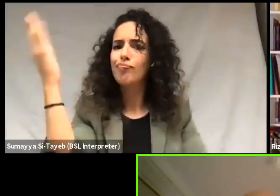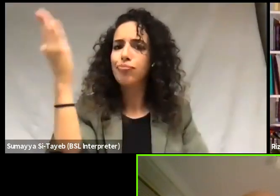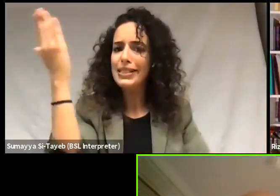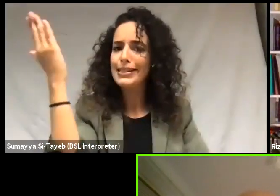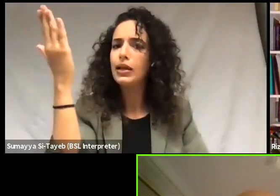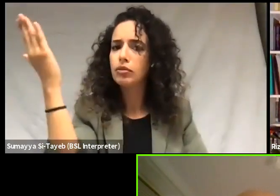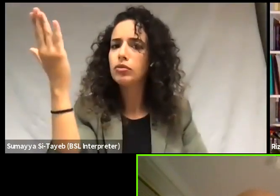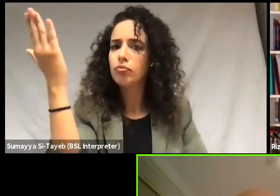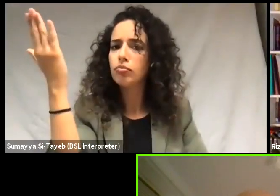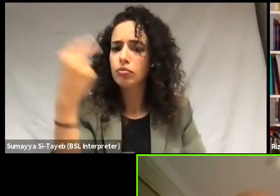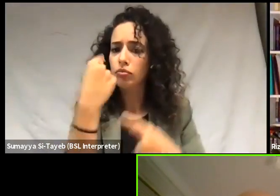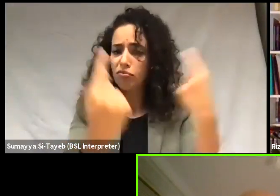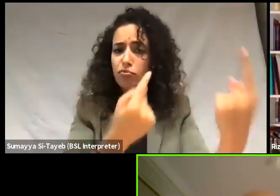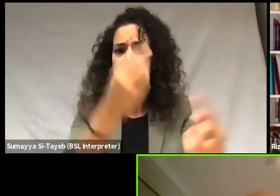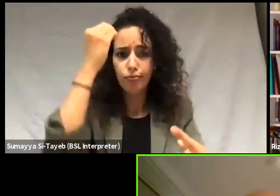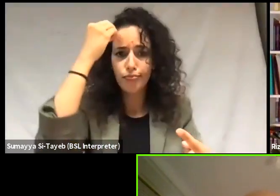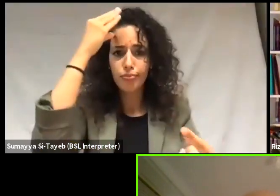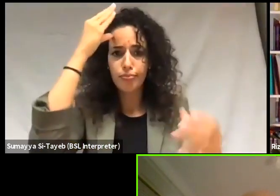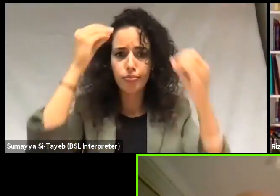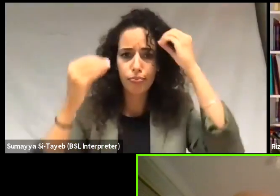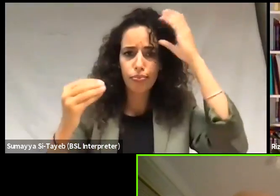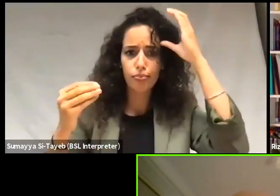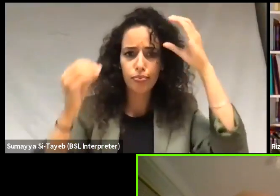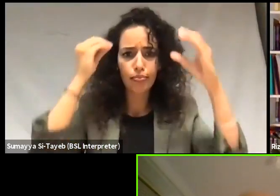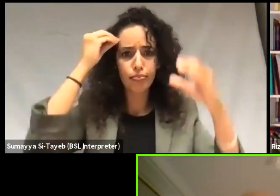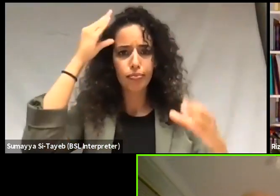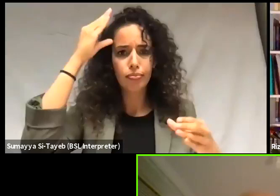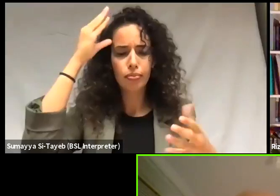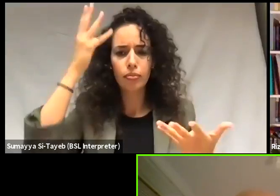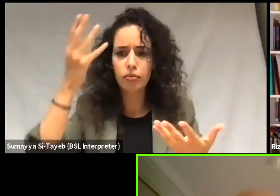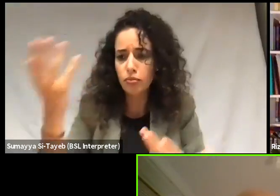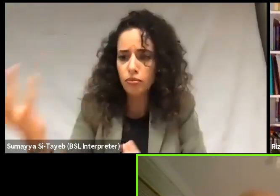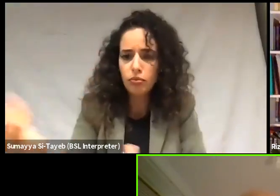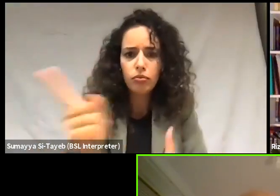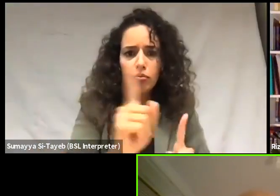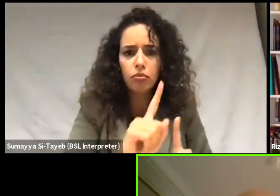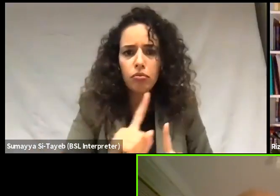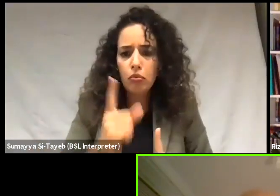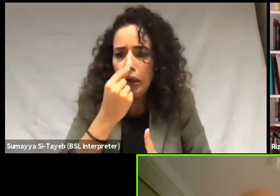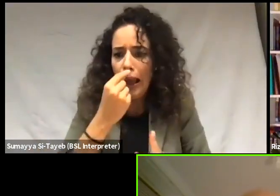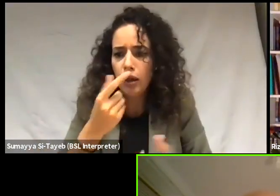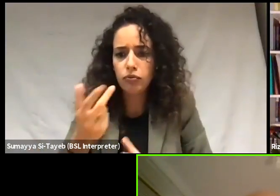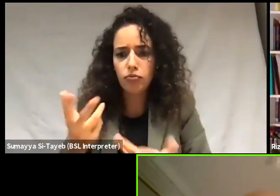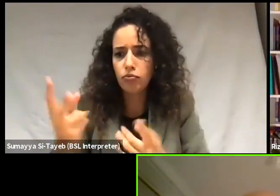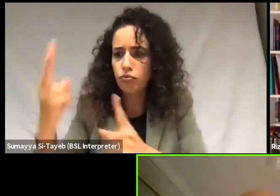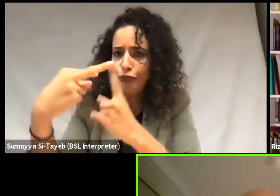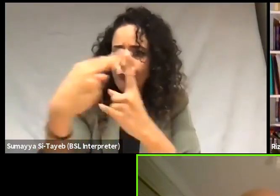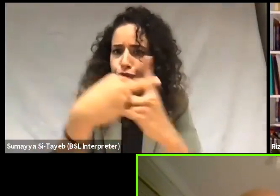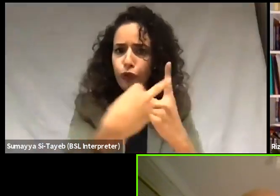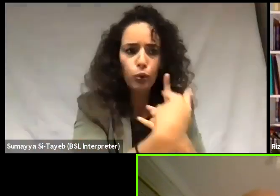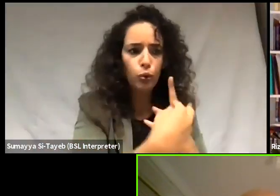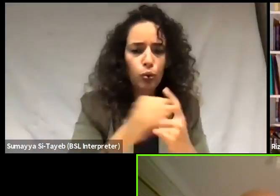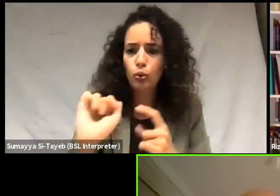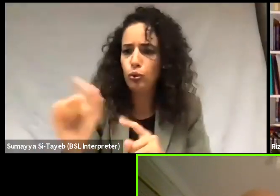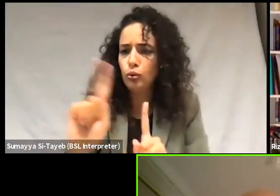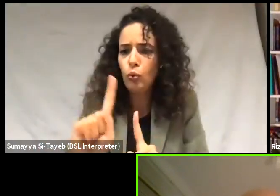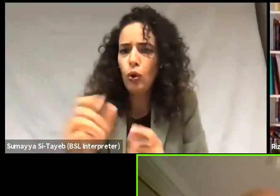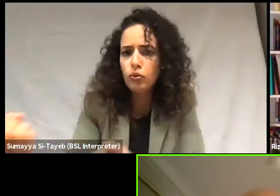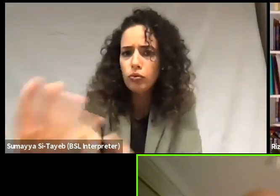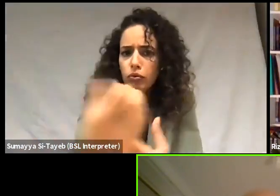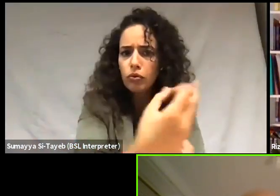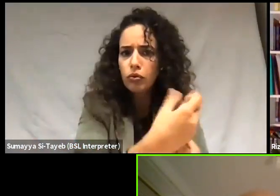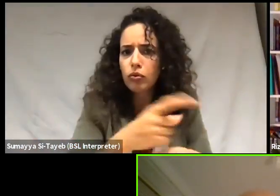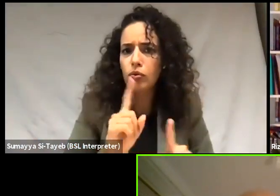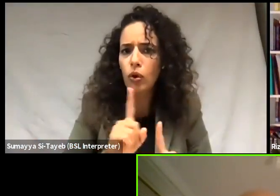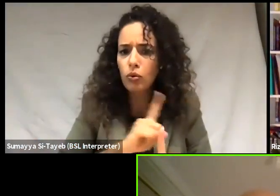are the experts, to see what, whether we could gain some observations from them and whether we could find out why this was